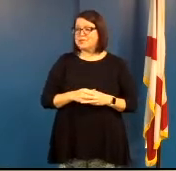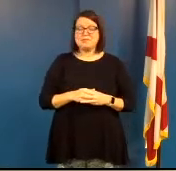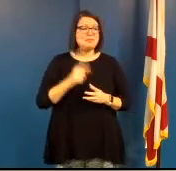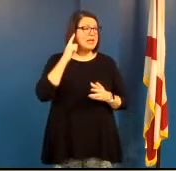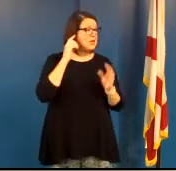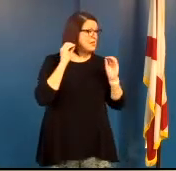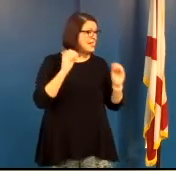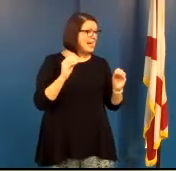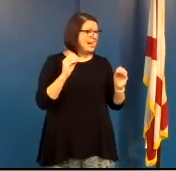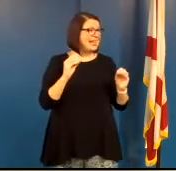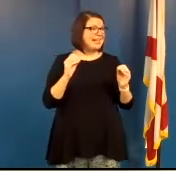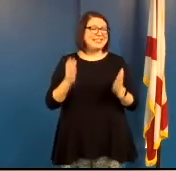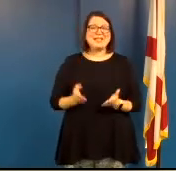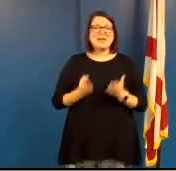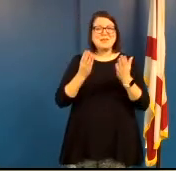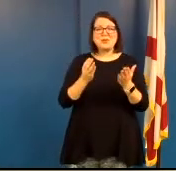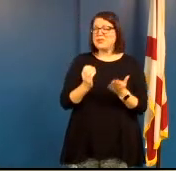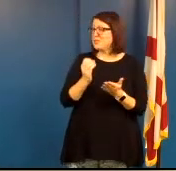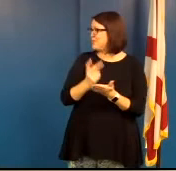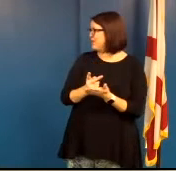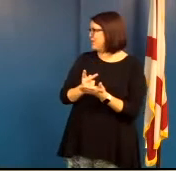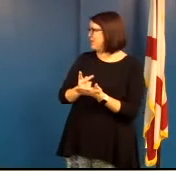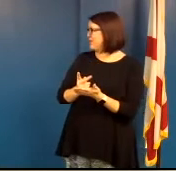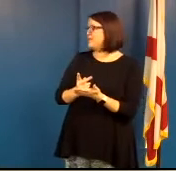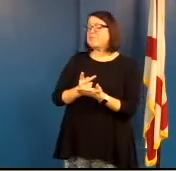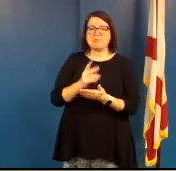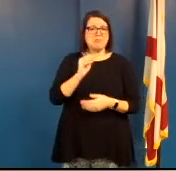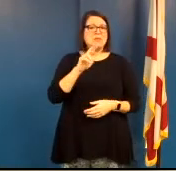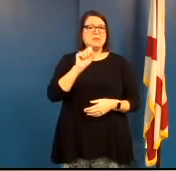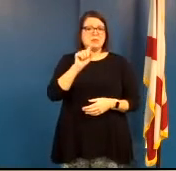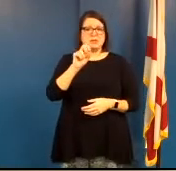Hearing none, is there a motion to approve? I'll move to approve the minutes.